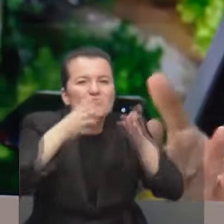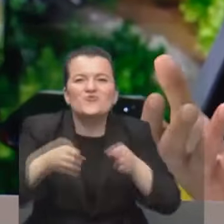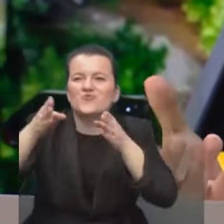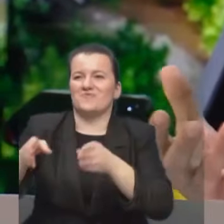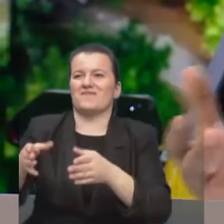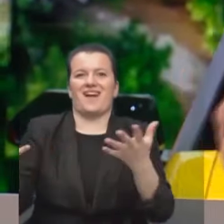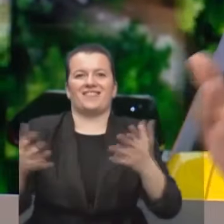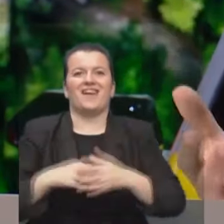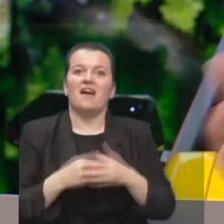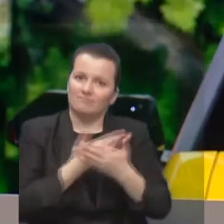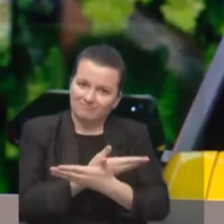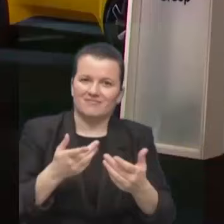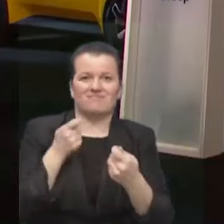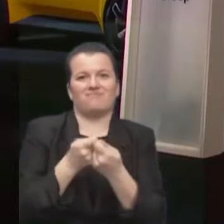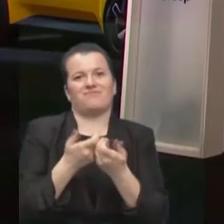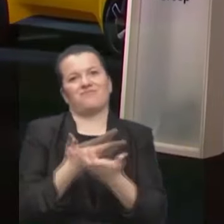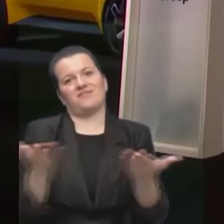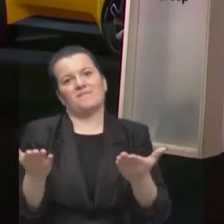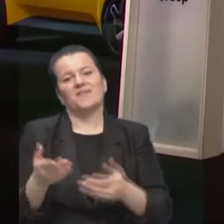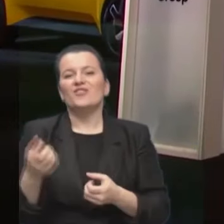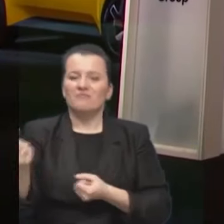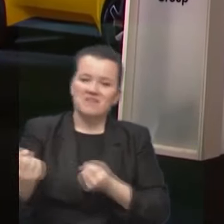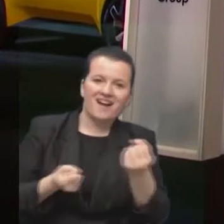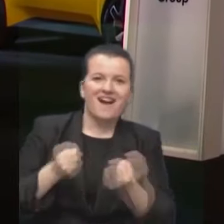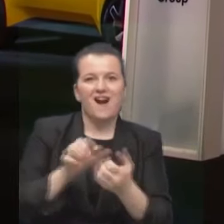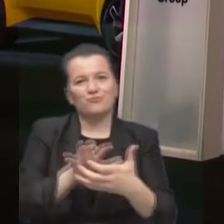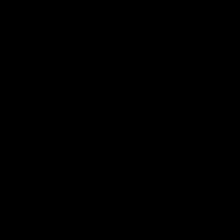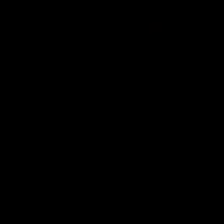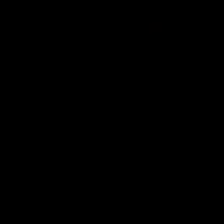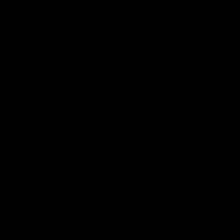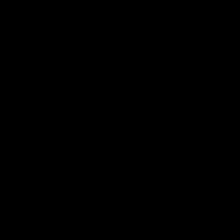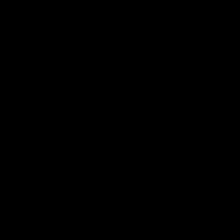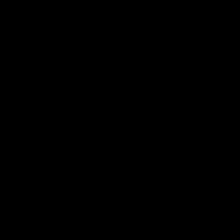turn these cars into something almost human, but technology makes it possible.